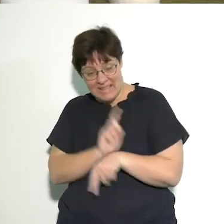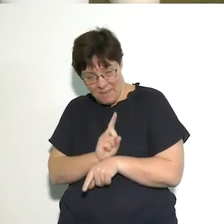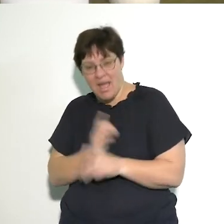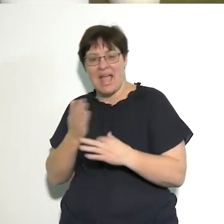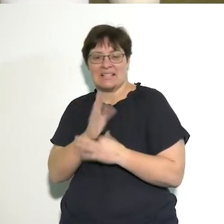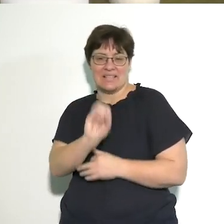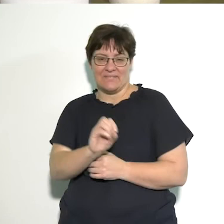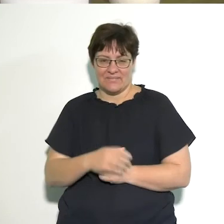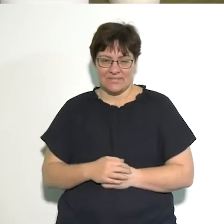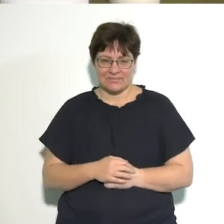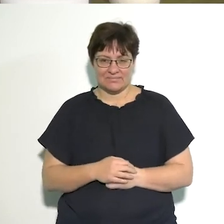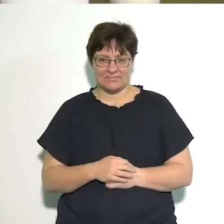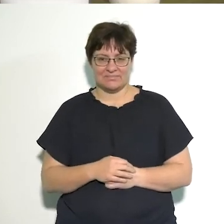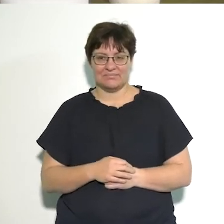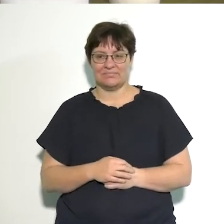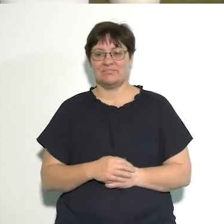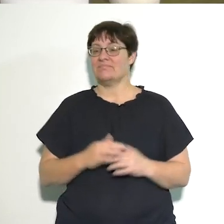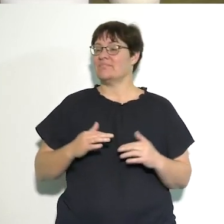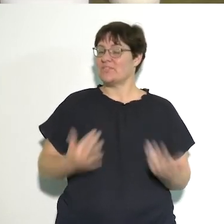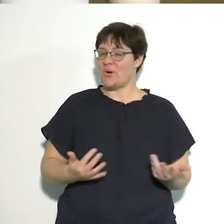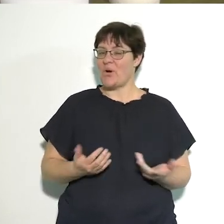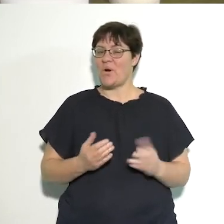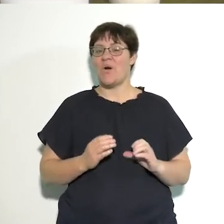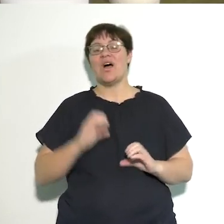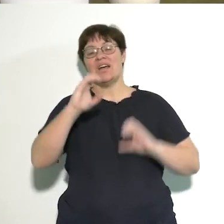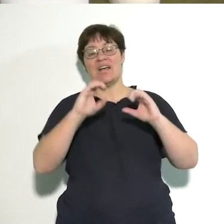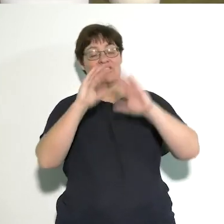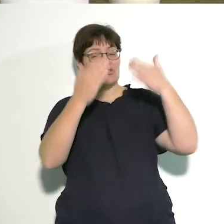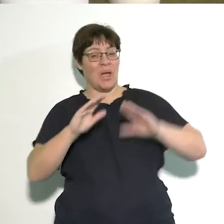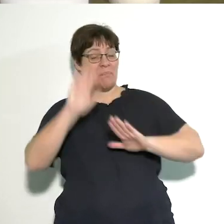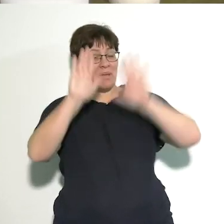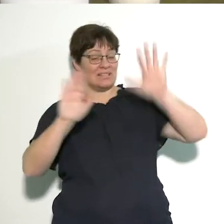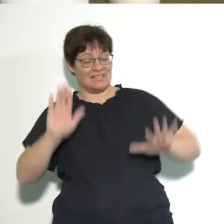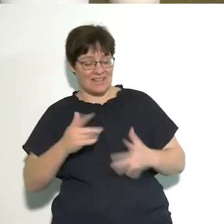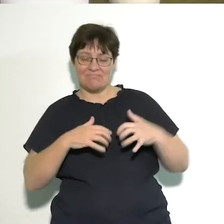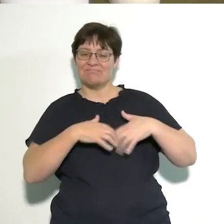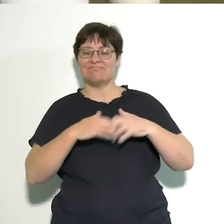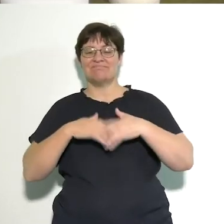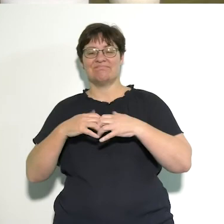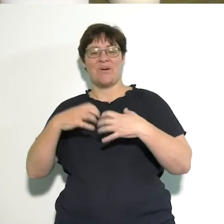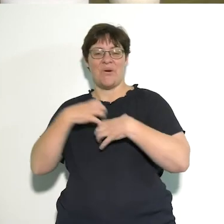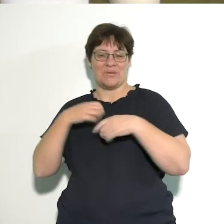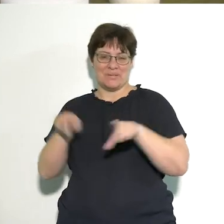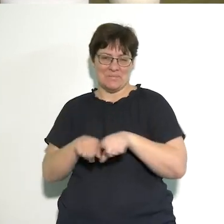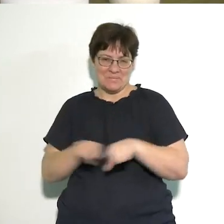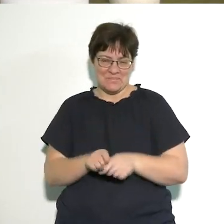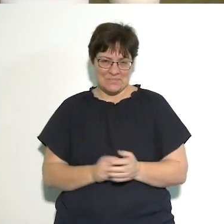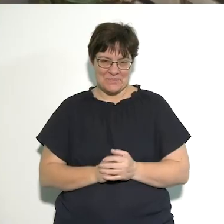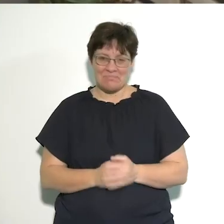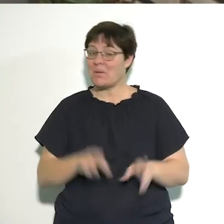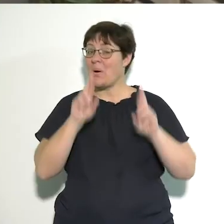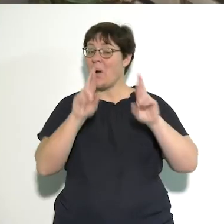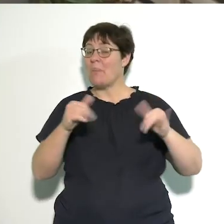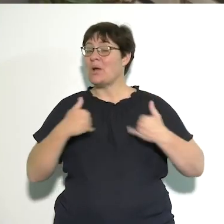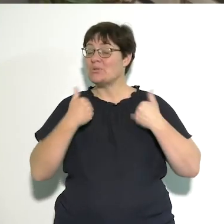to you at that moment in time. Okay, so there are your shape patterns. They can create their own there as well.